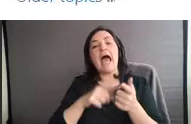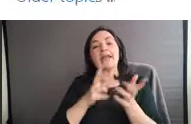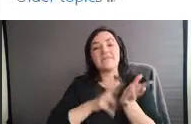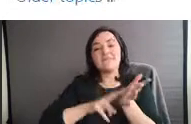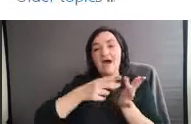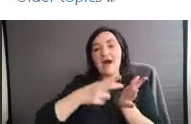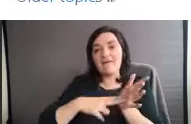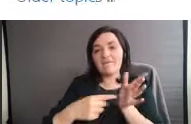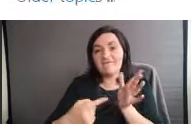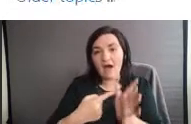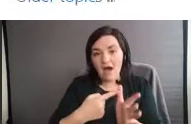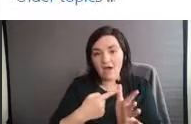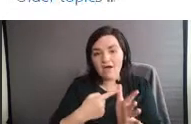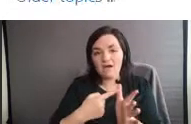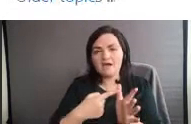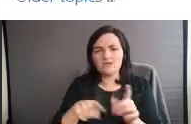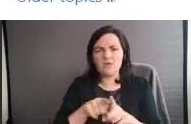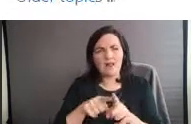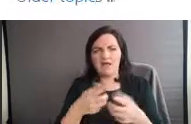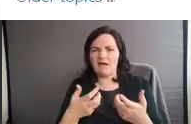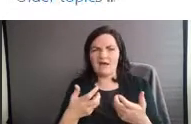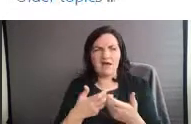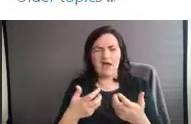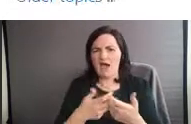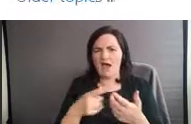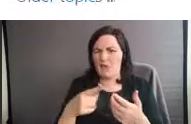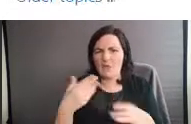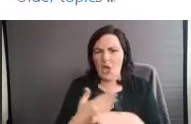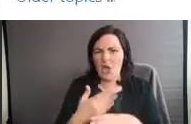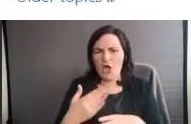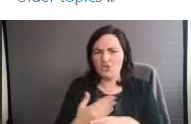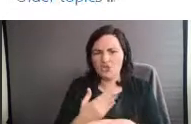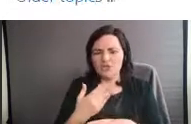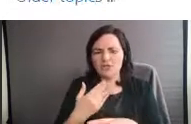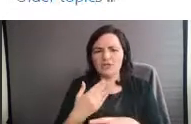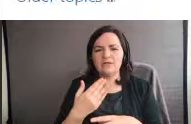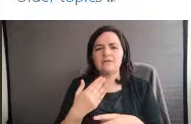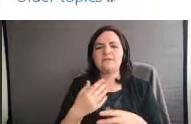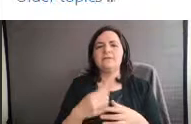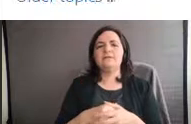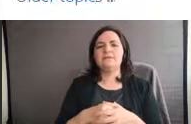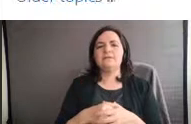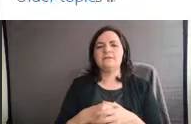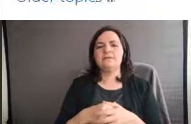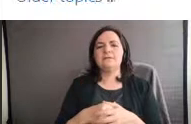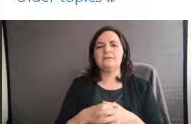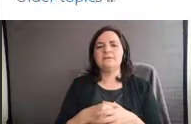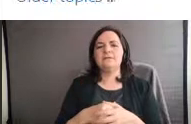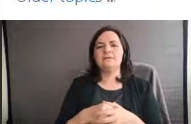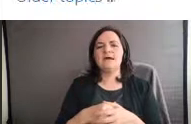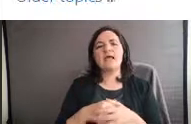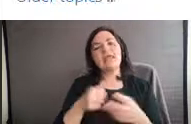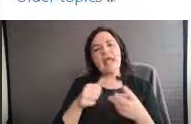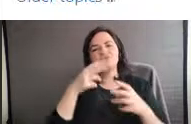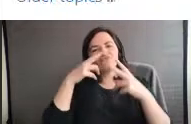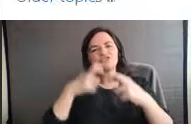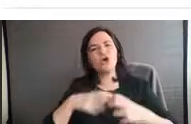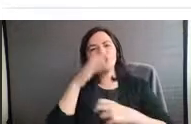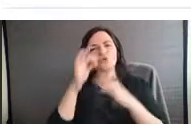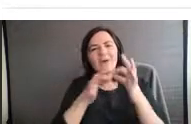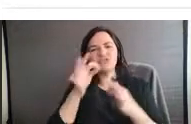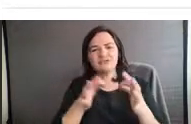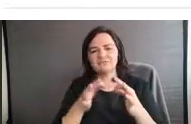sure that you're clear about how that works. I'm going to talk about research questions. We've already had a bit of a